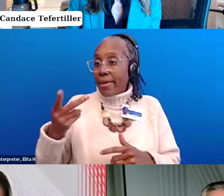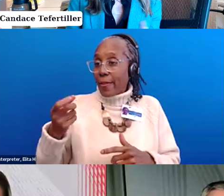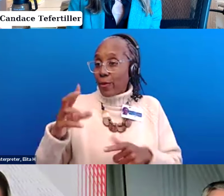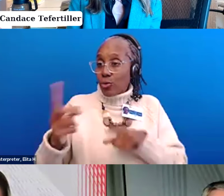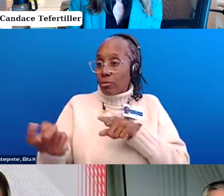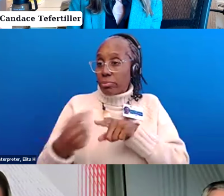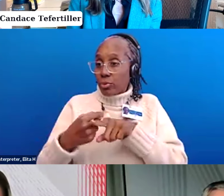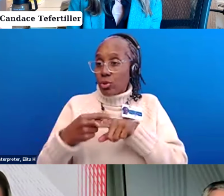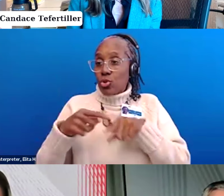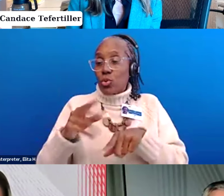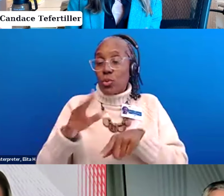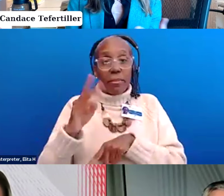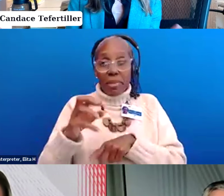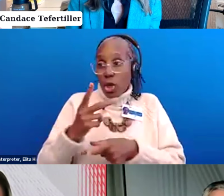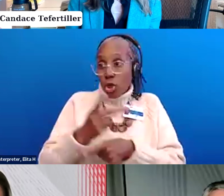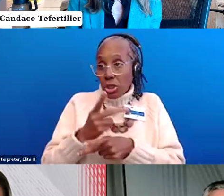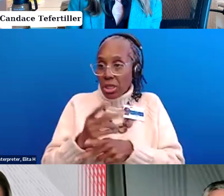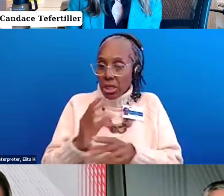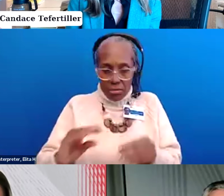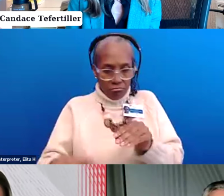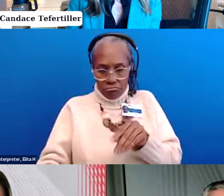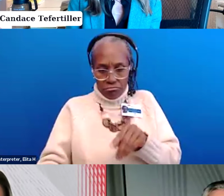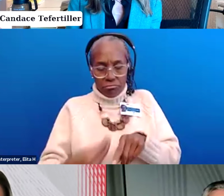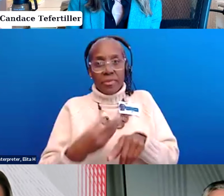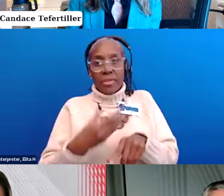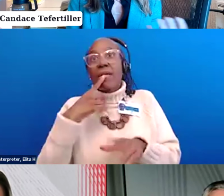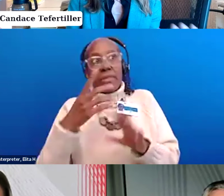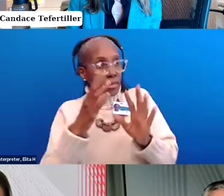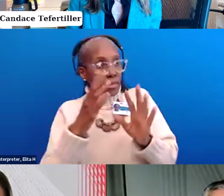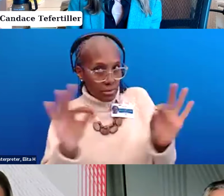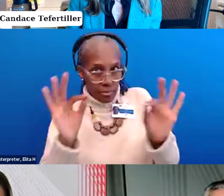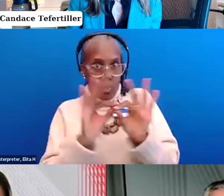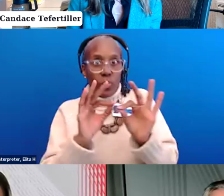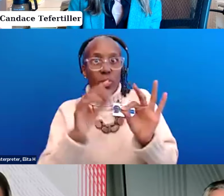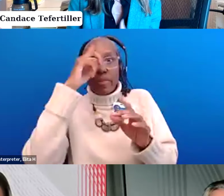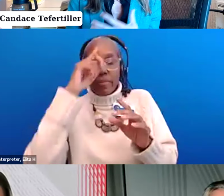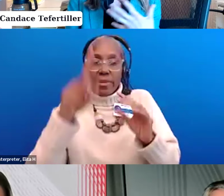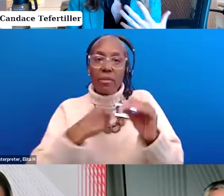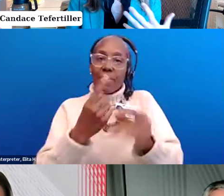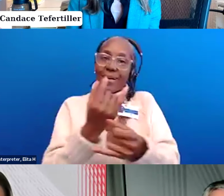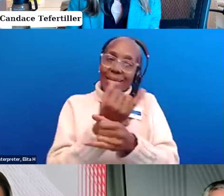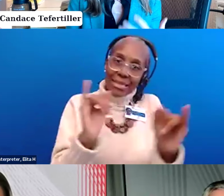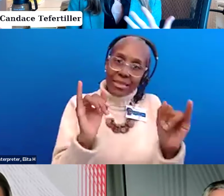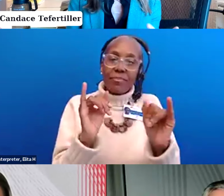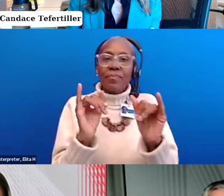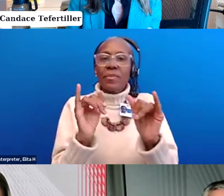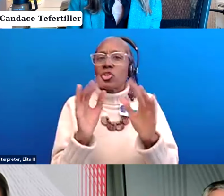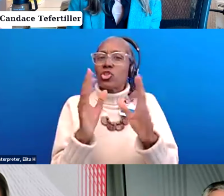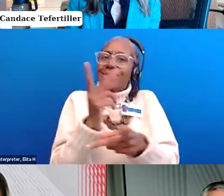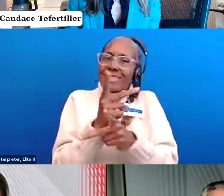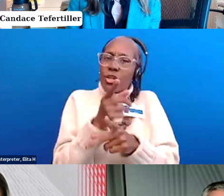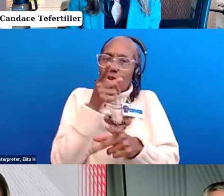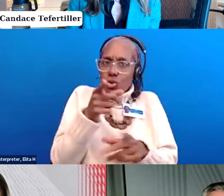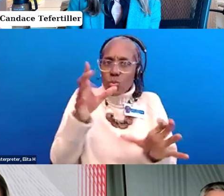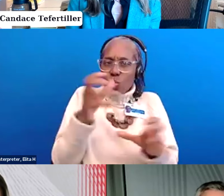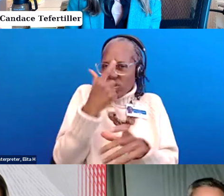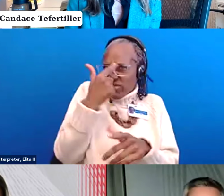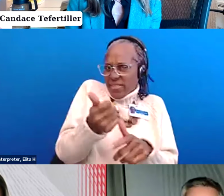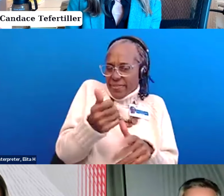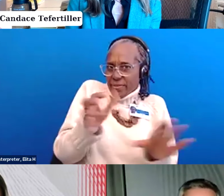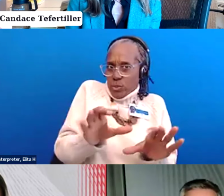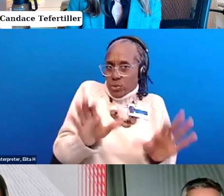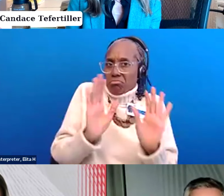were doing their bladder care, which is, again, is really important when we think about independence and just care that you want to be able to do on your